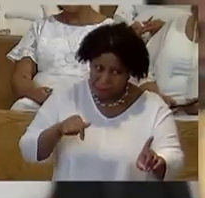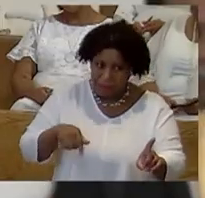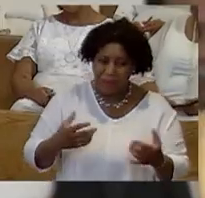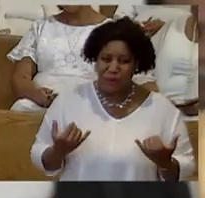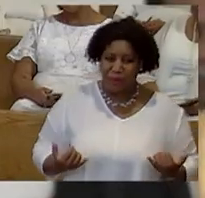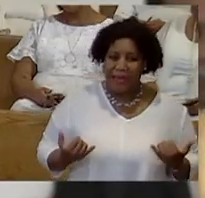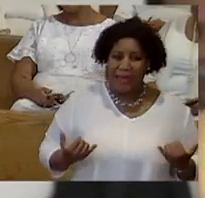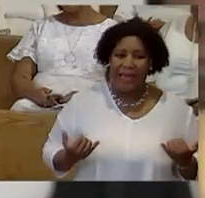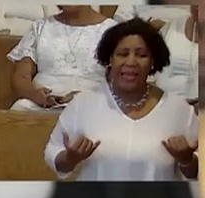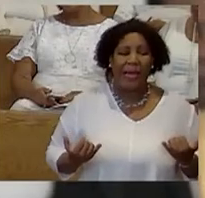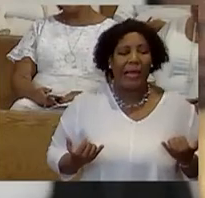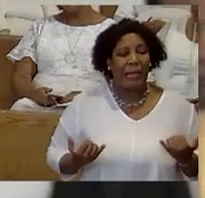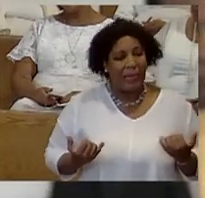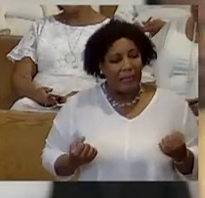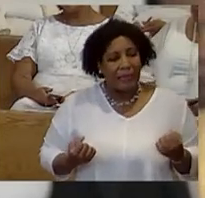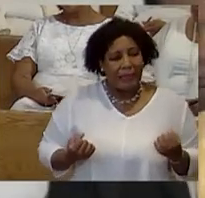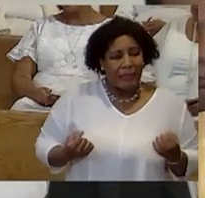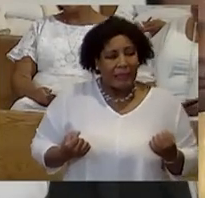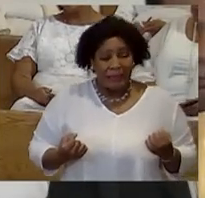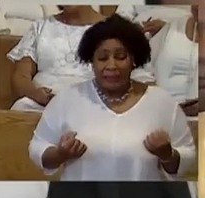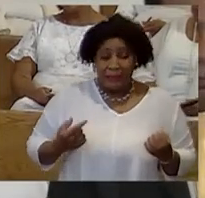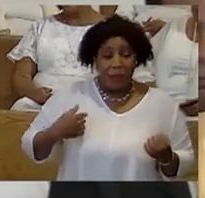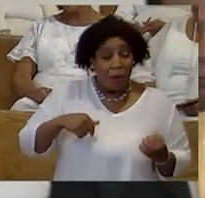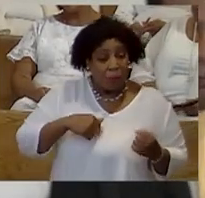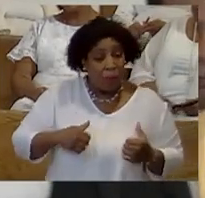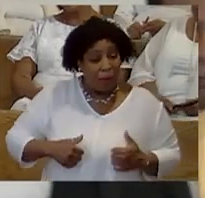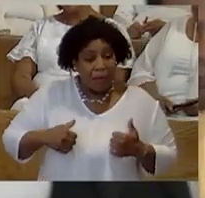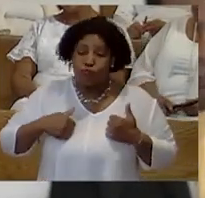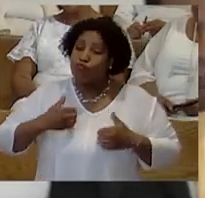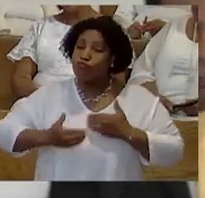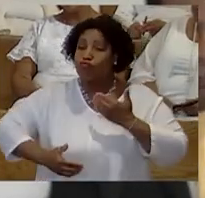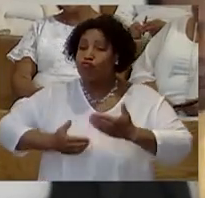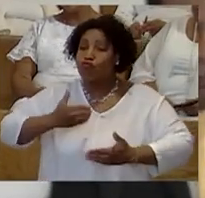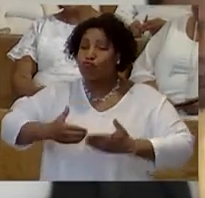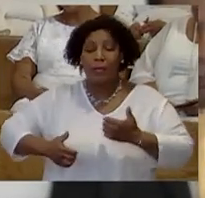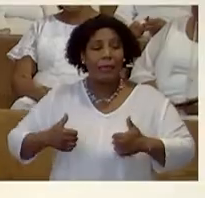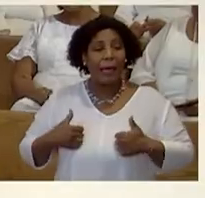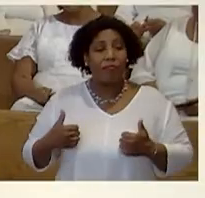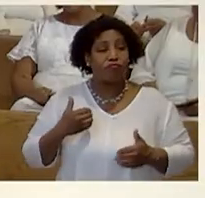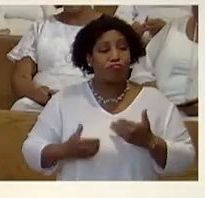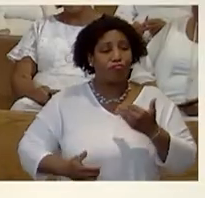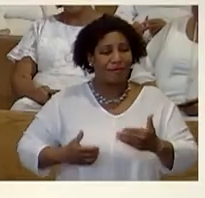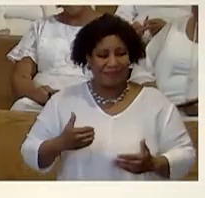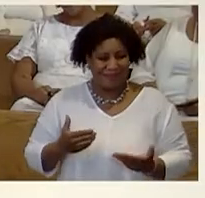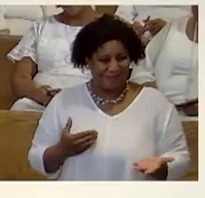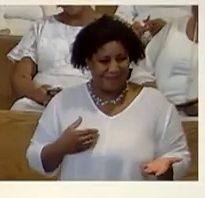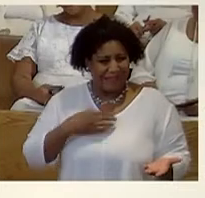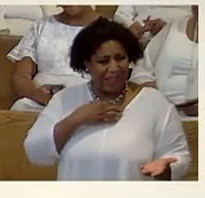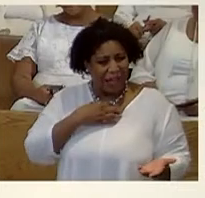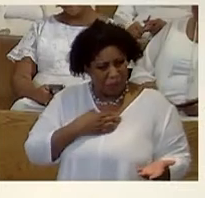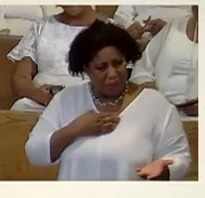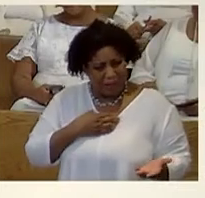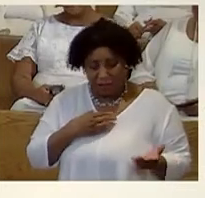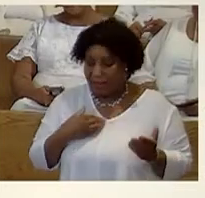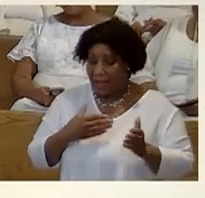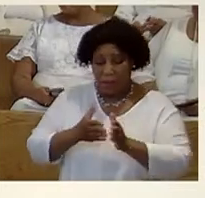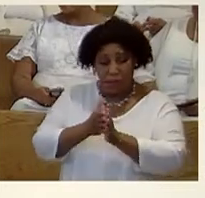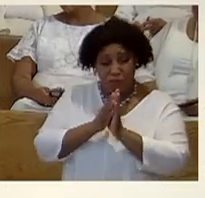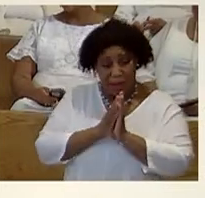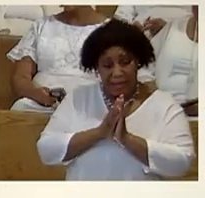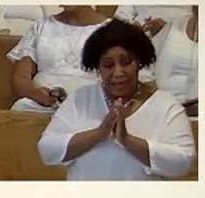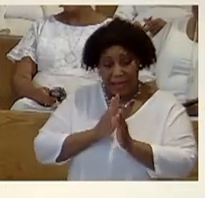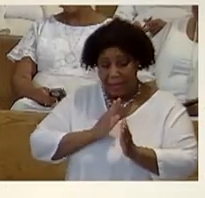of the Lord today, as we are living our life in this world, I wish and I pray that